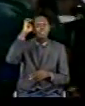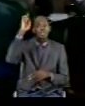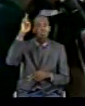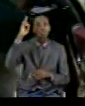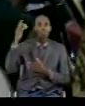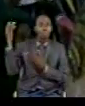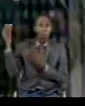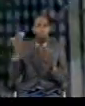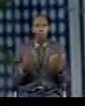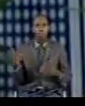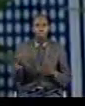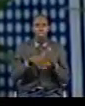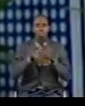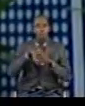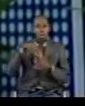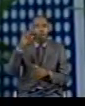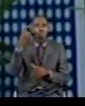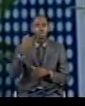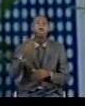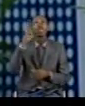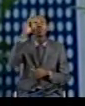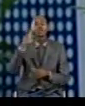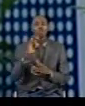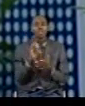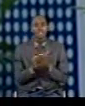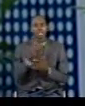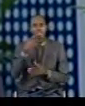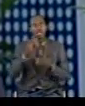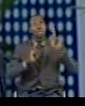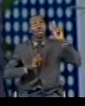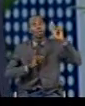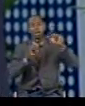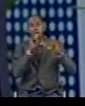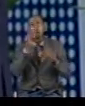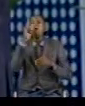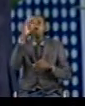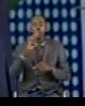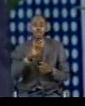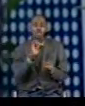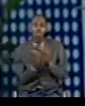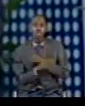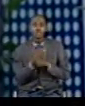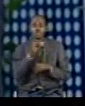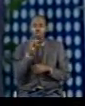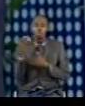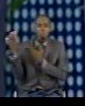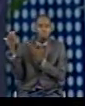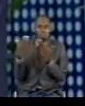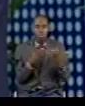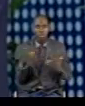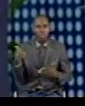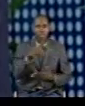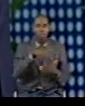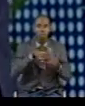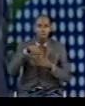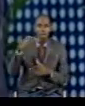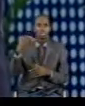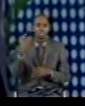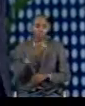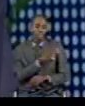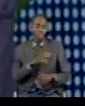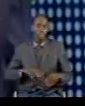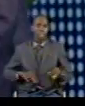The God who says, I am God, I change not, brought them forth. The Christ, the same,